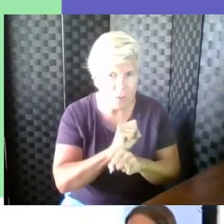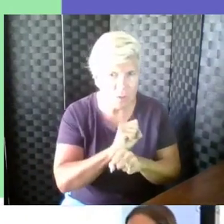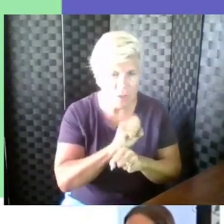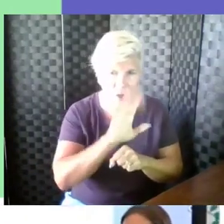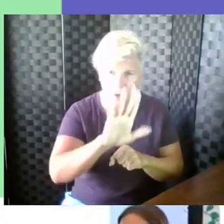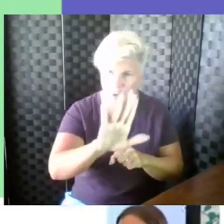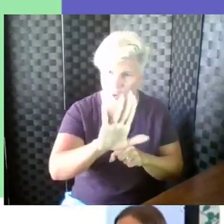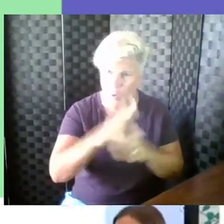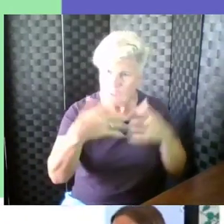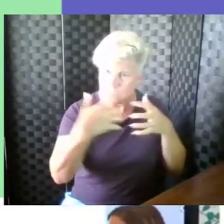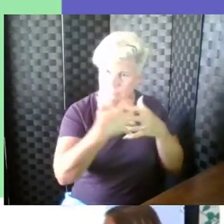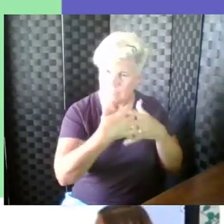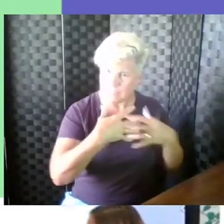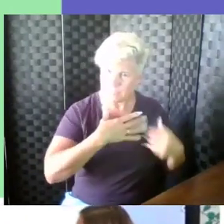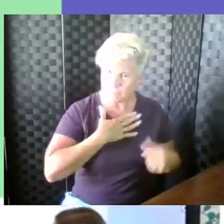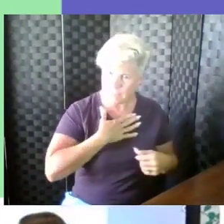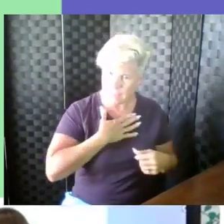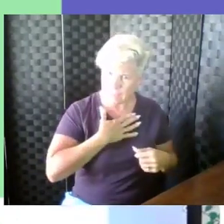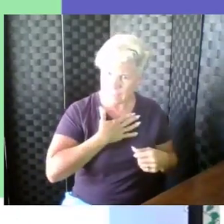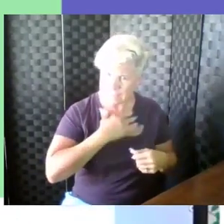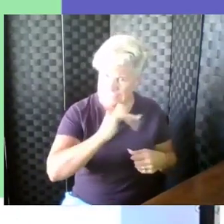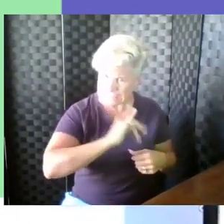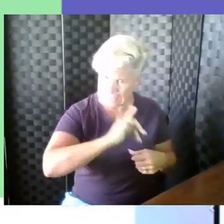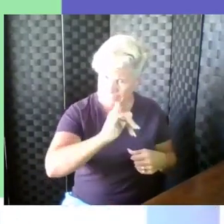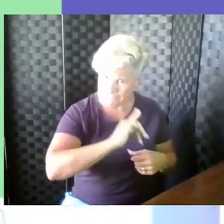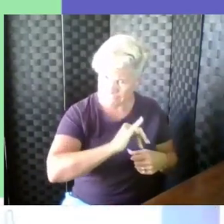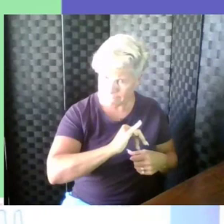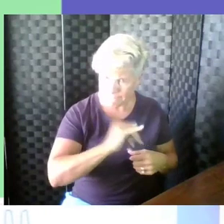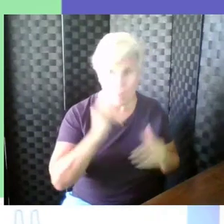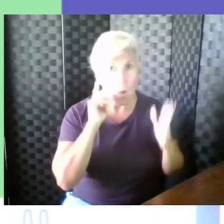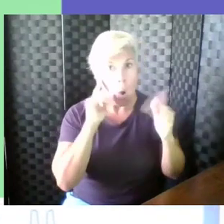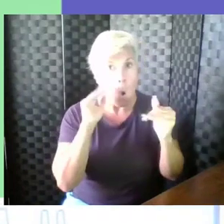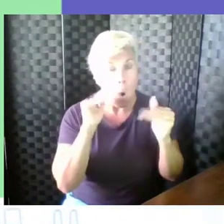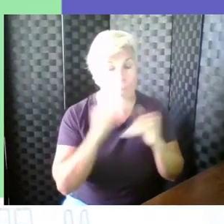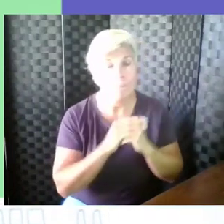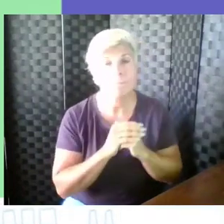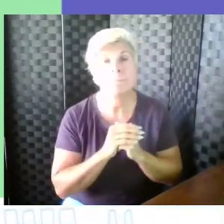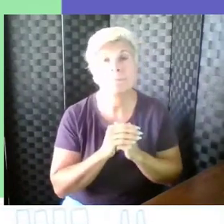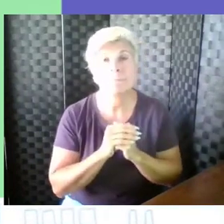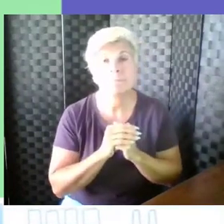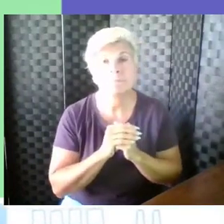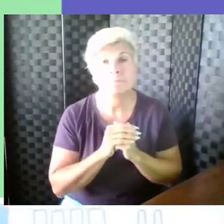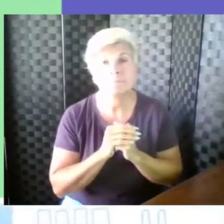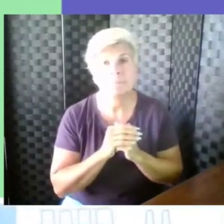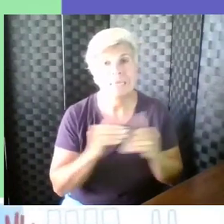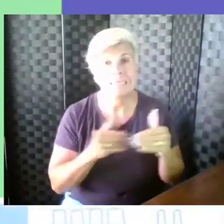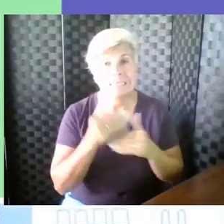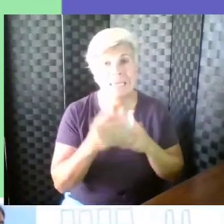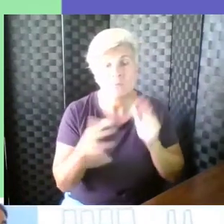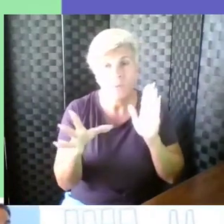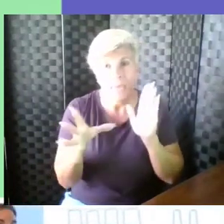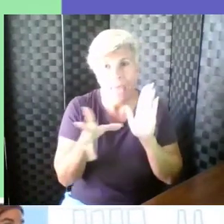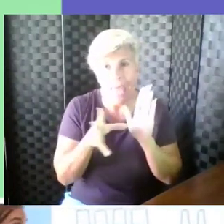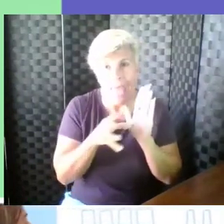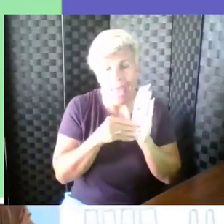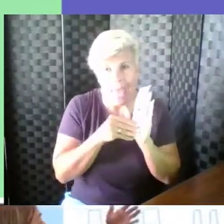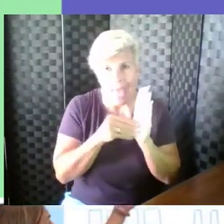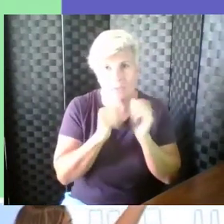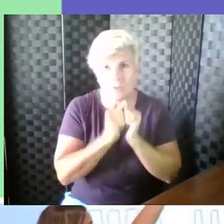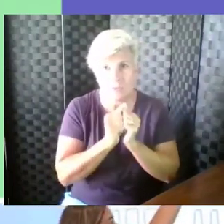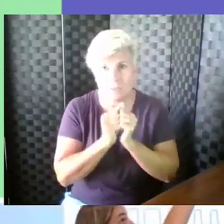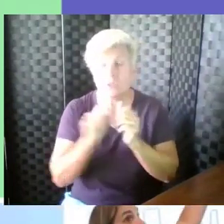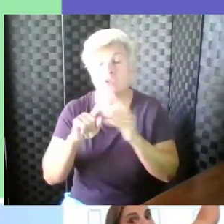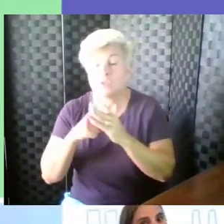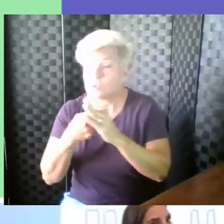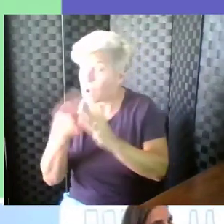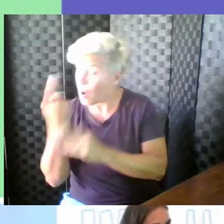mine? Did we get it together? I hope so. Now the next step is to then add those columns together. So we're going to